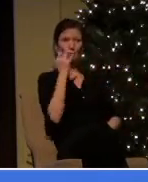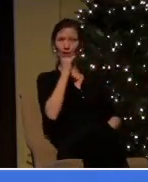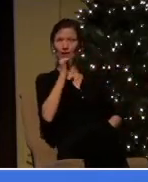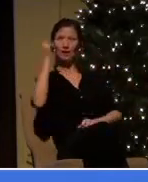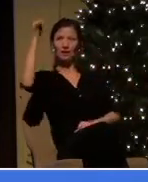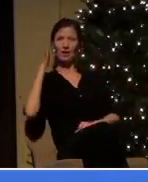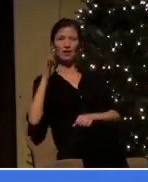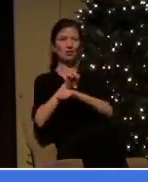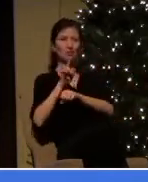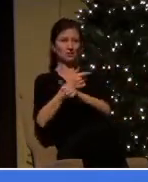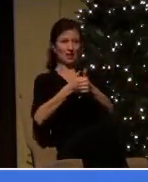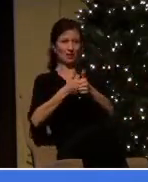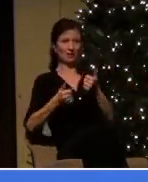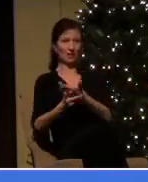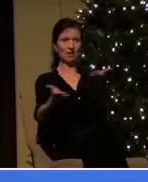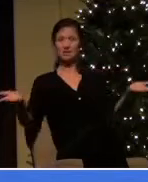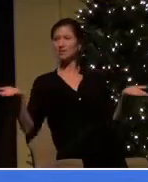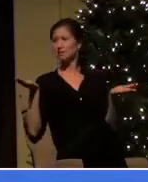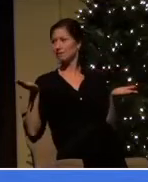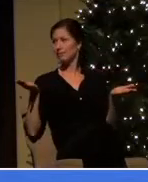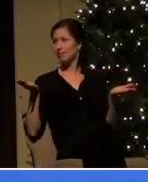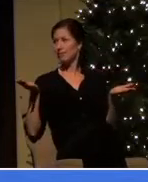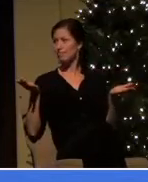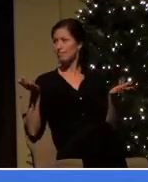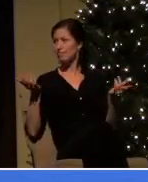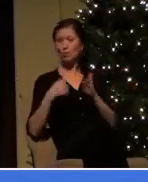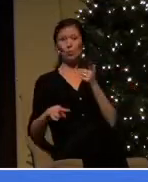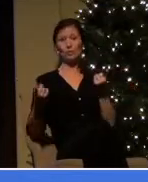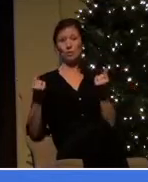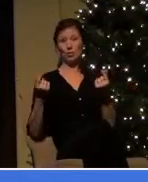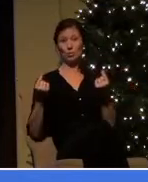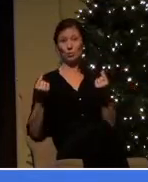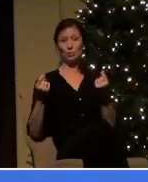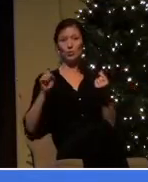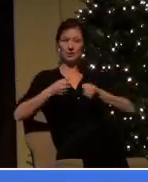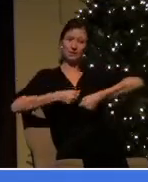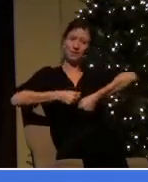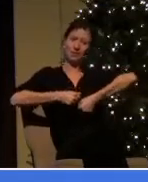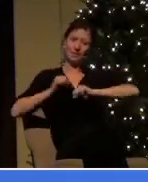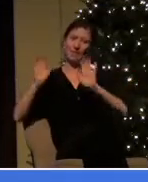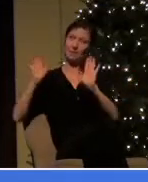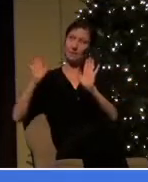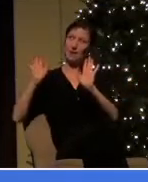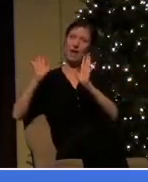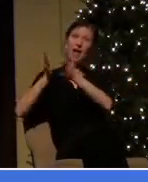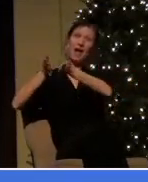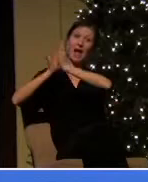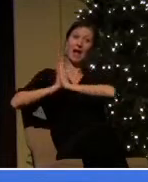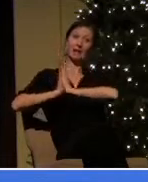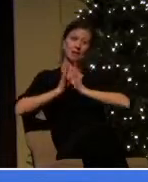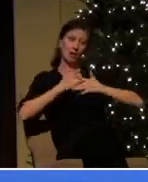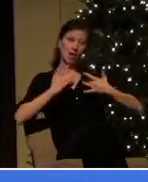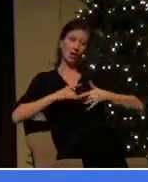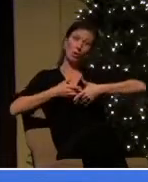our generation? All we have to do is make ourselves available, ask him to open our eyes to where people